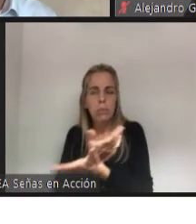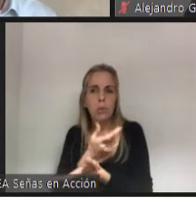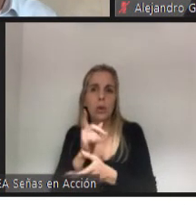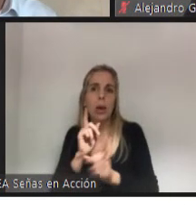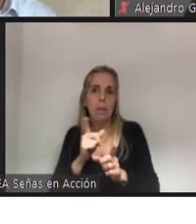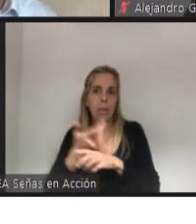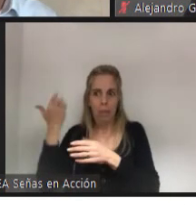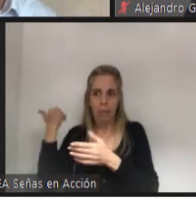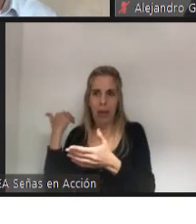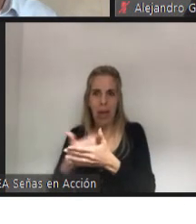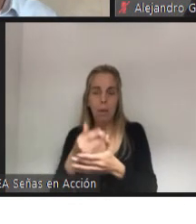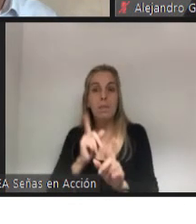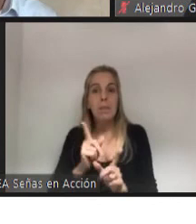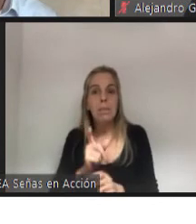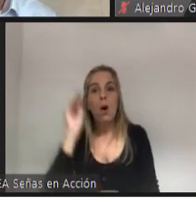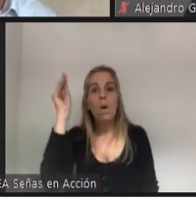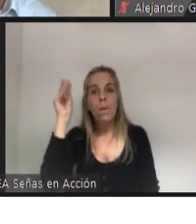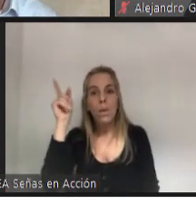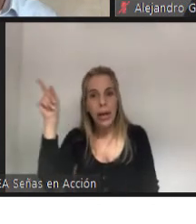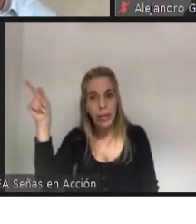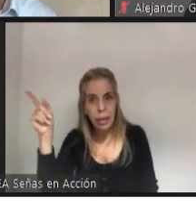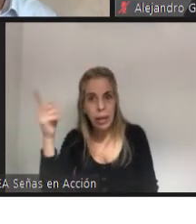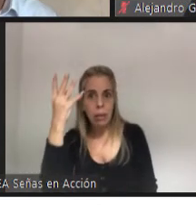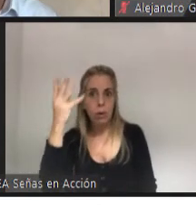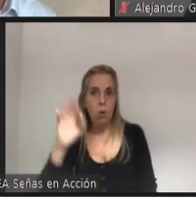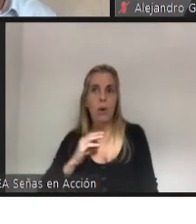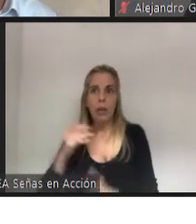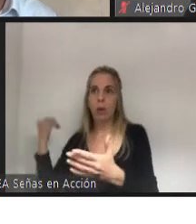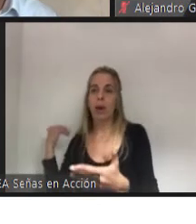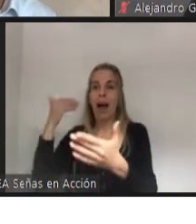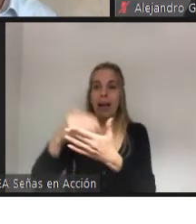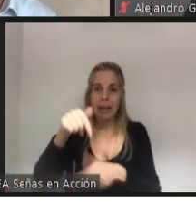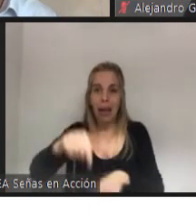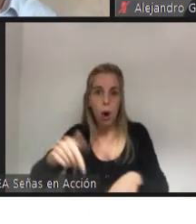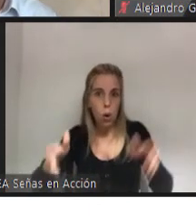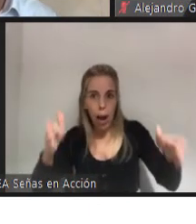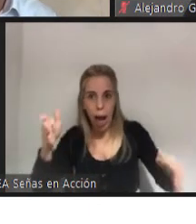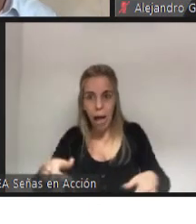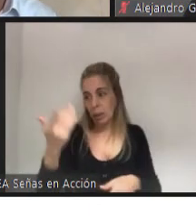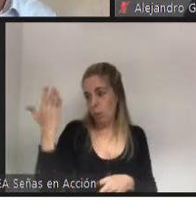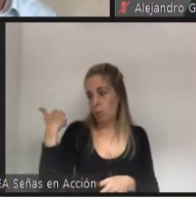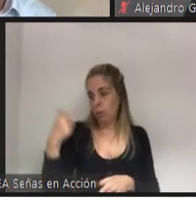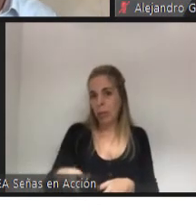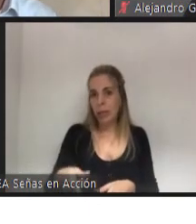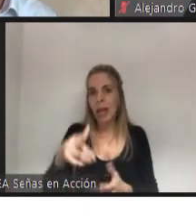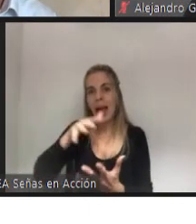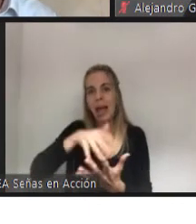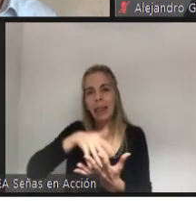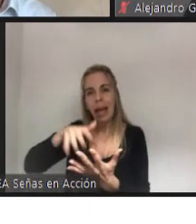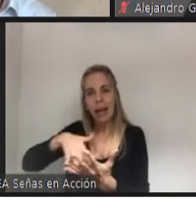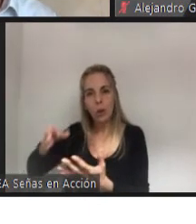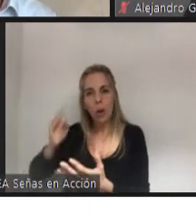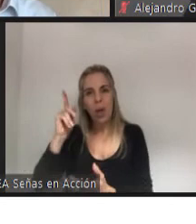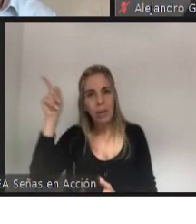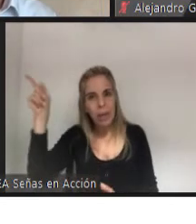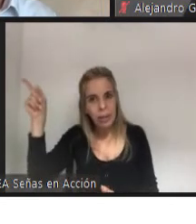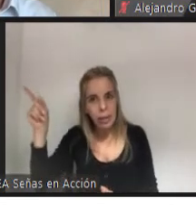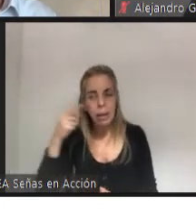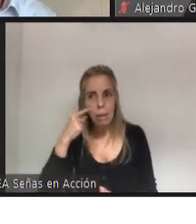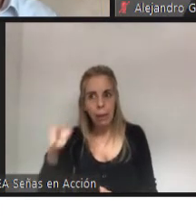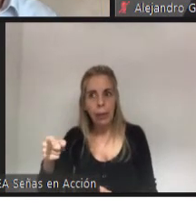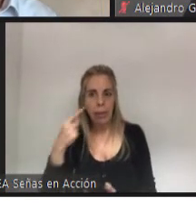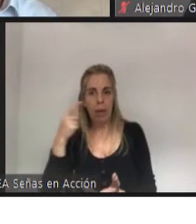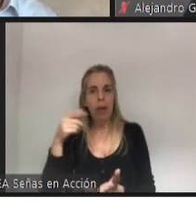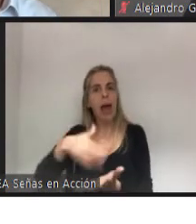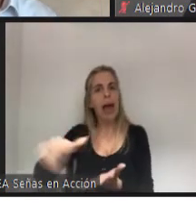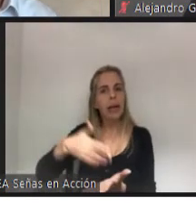been discussing this precisely so in Brazil from years back when Mandem text